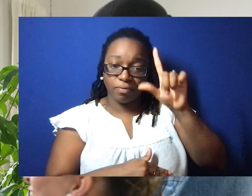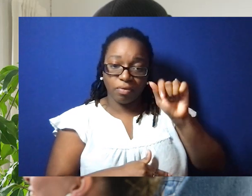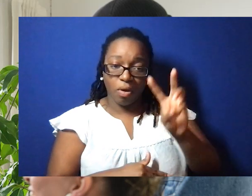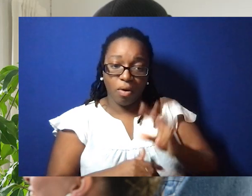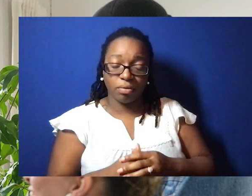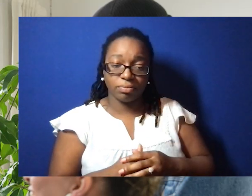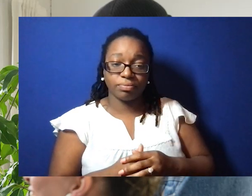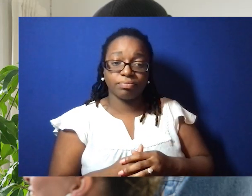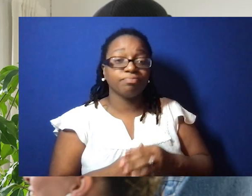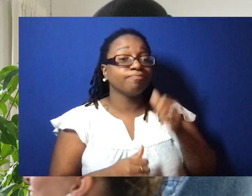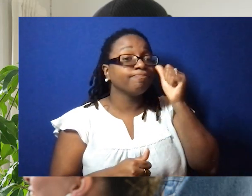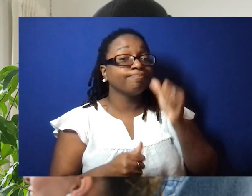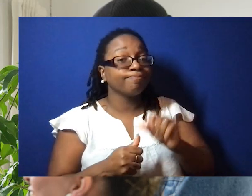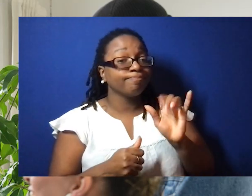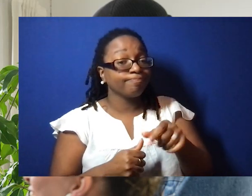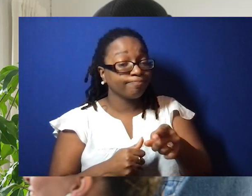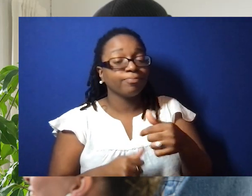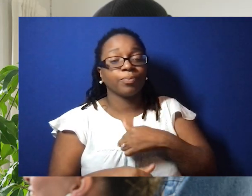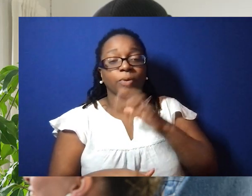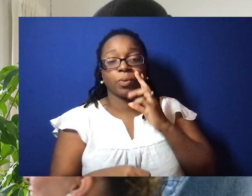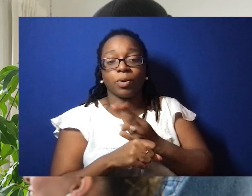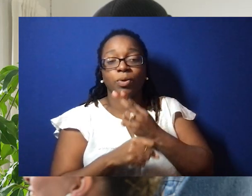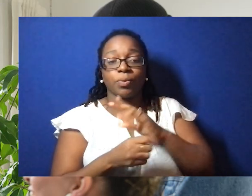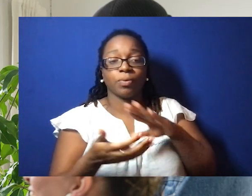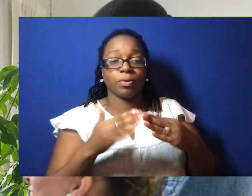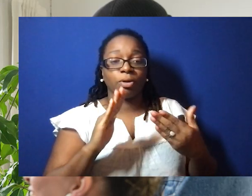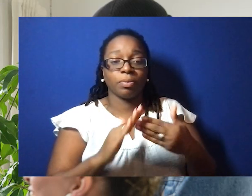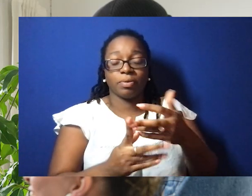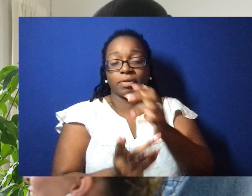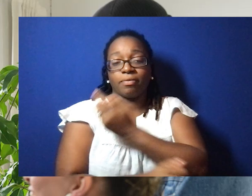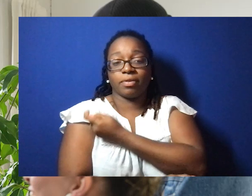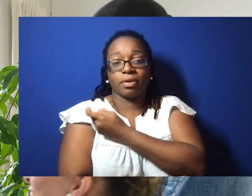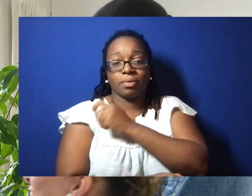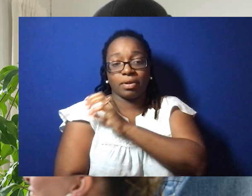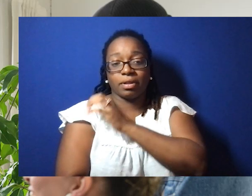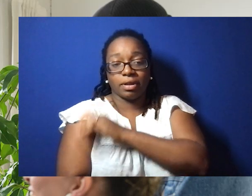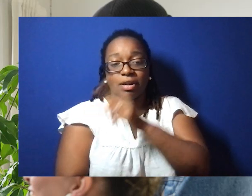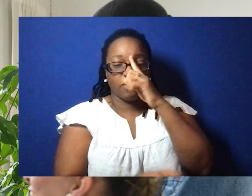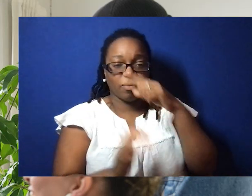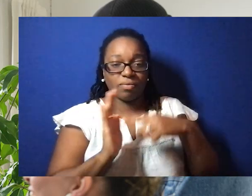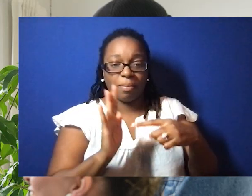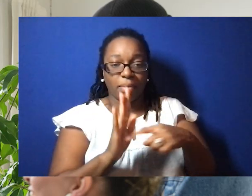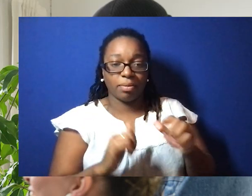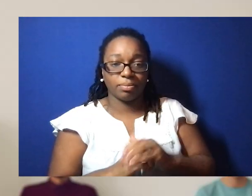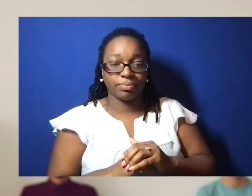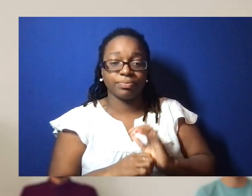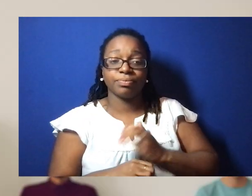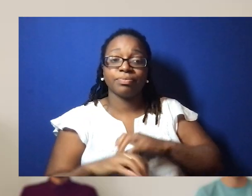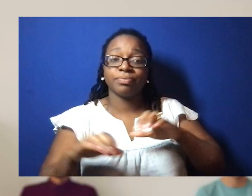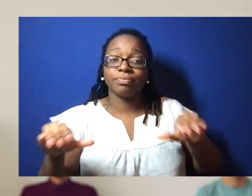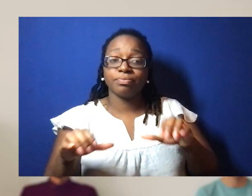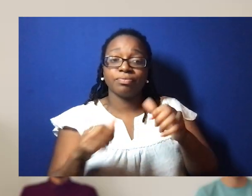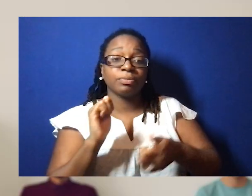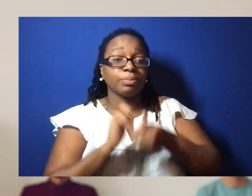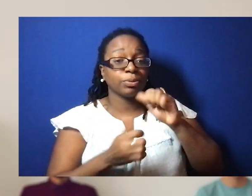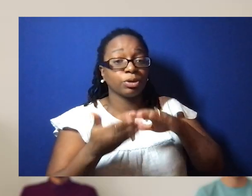law. With that in mind, we are going to use a community vaccination clinic as our example, an activity